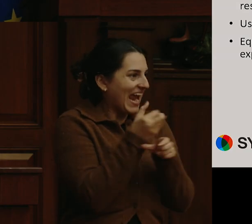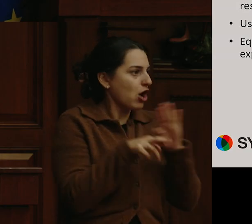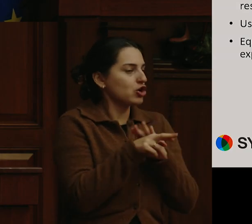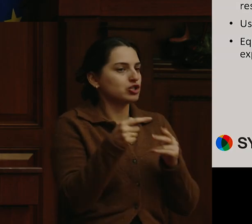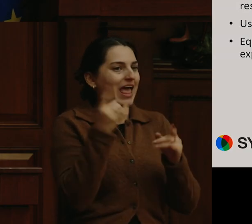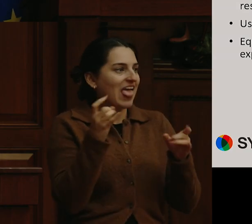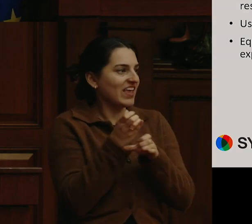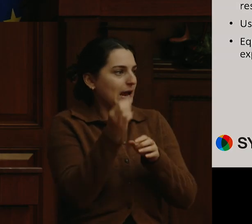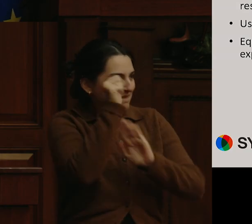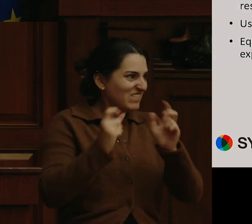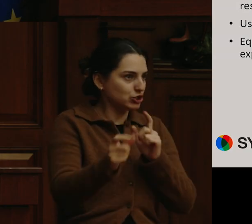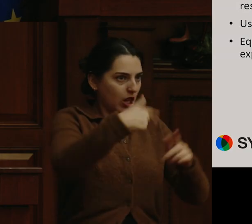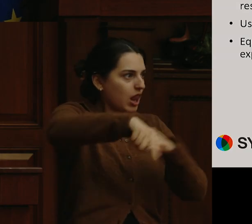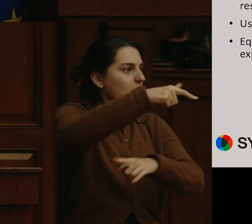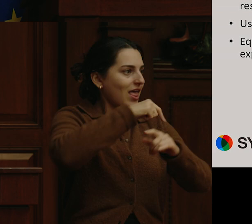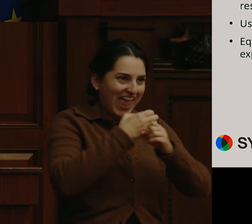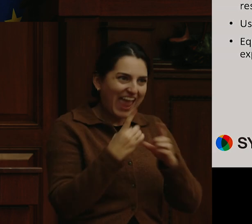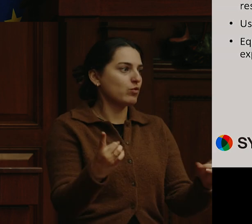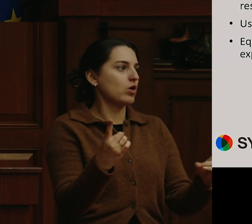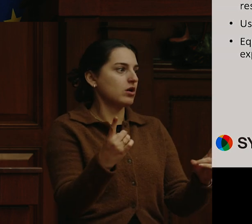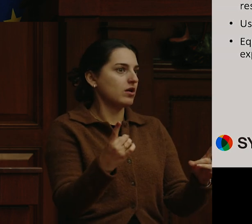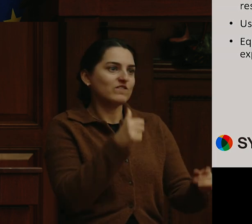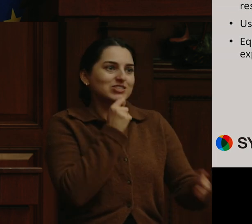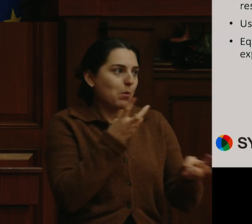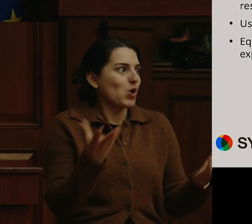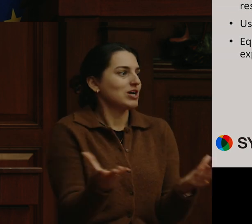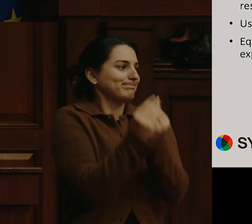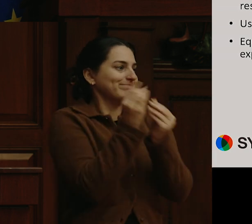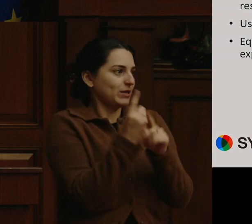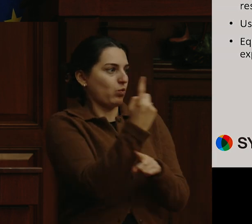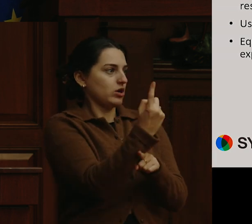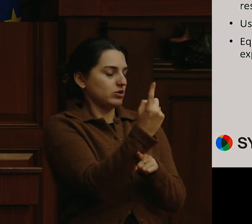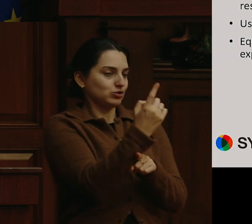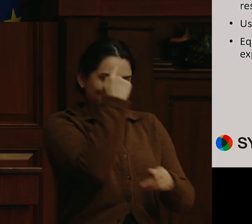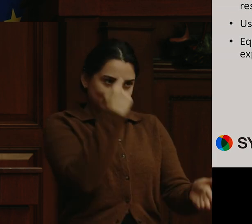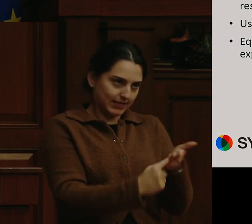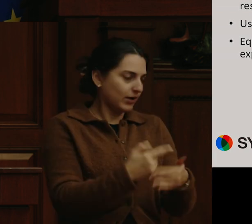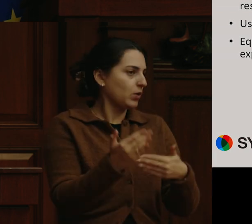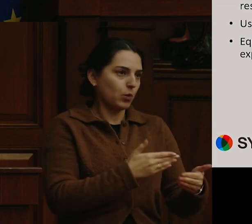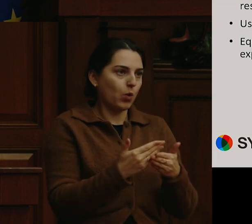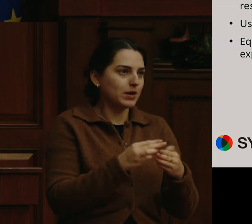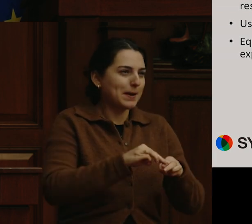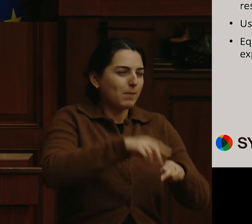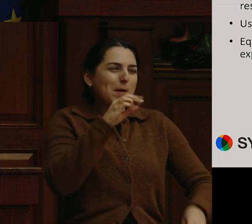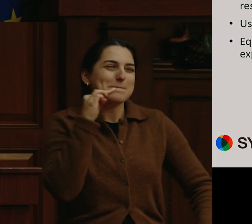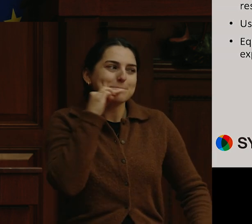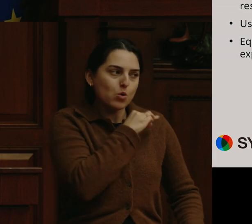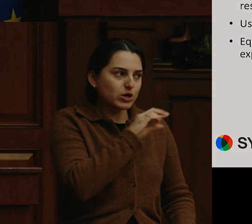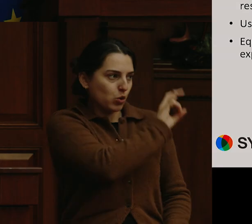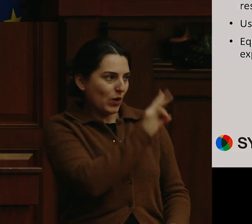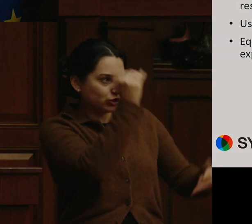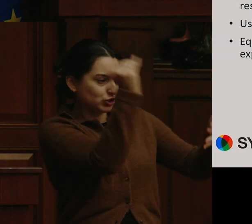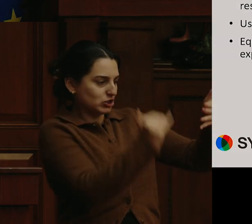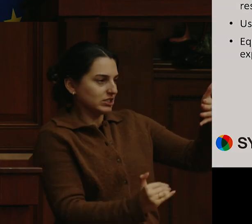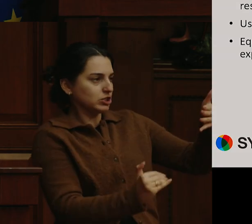then the healthcare professionals who care for them will work together to decide what are the most important